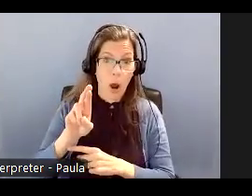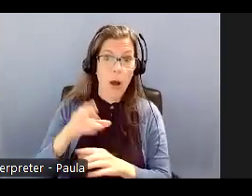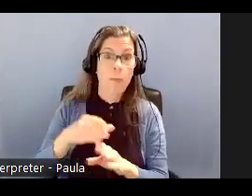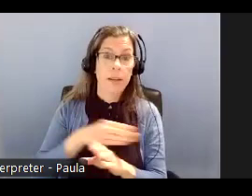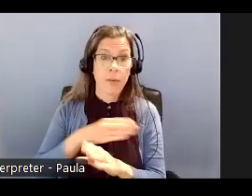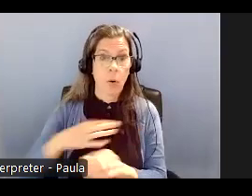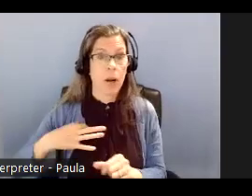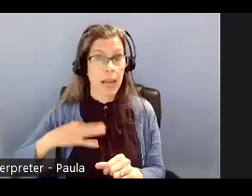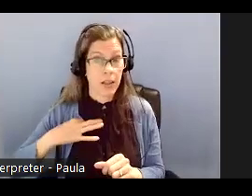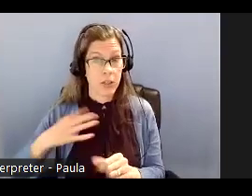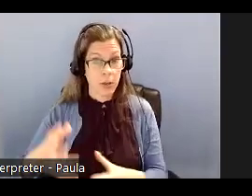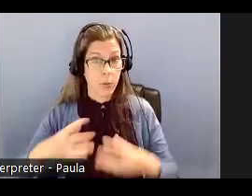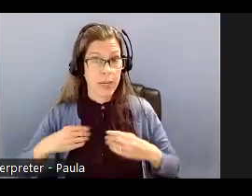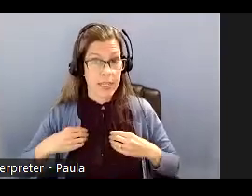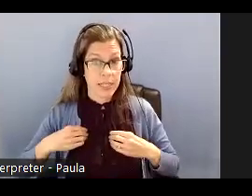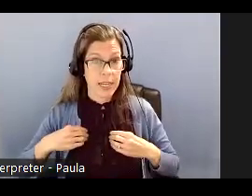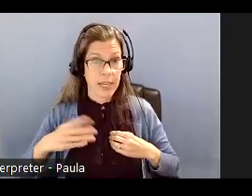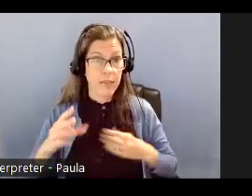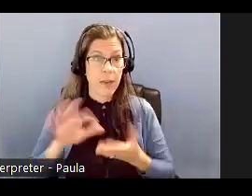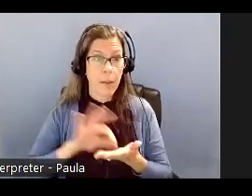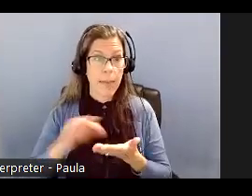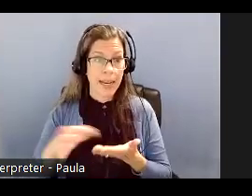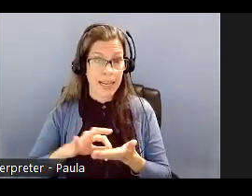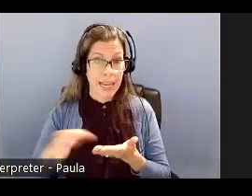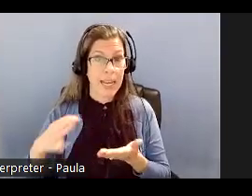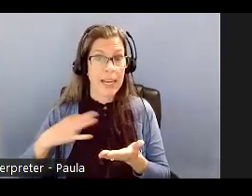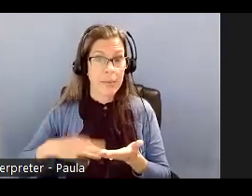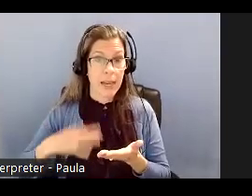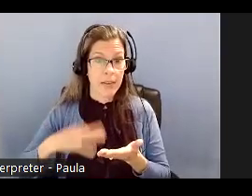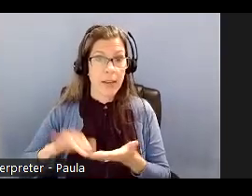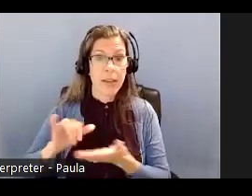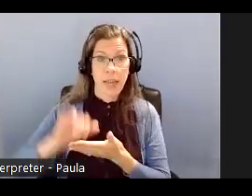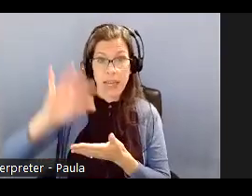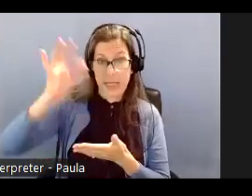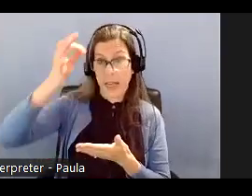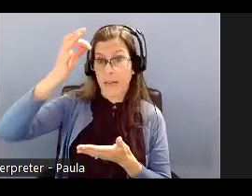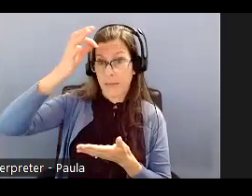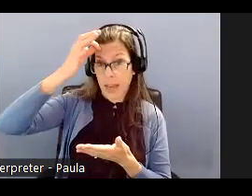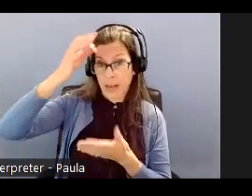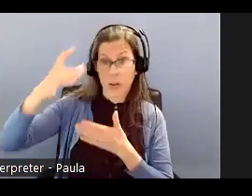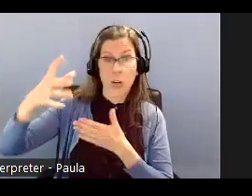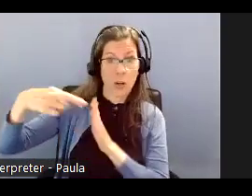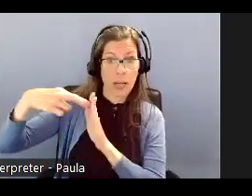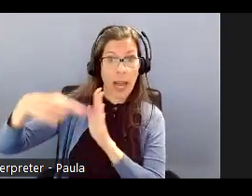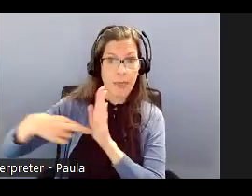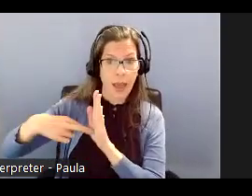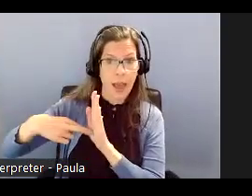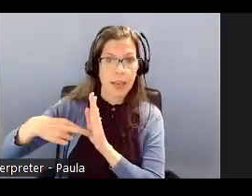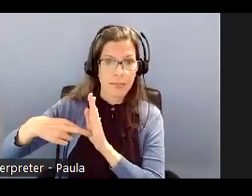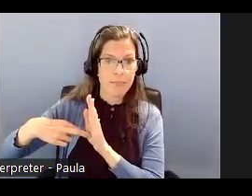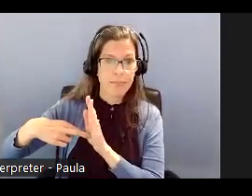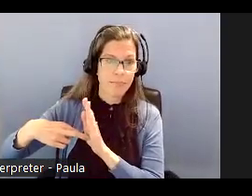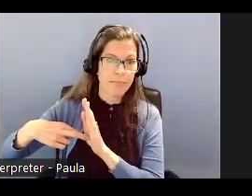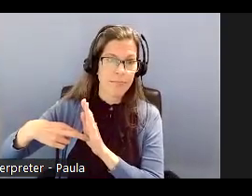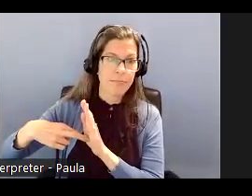eligible to receive Medicaid benefits, and this is a federal guidelines, federal mandates that